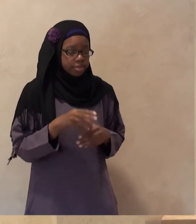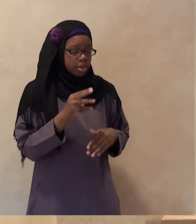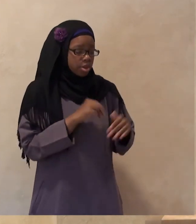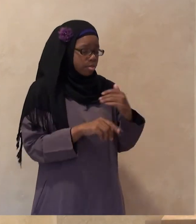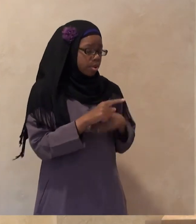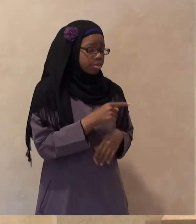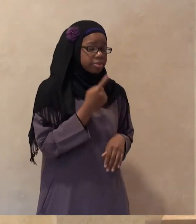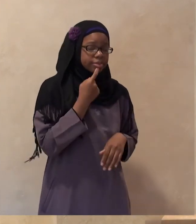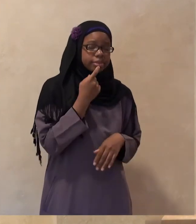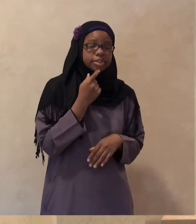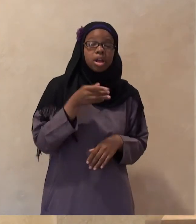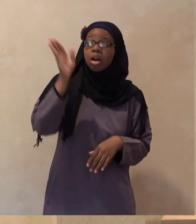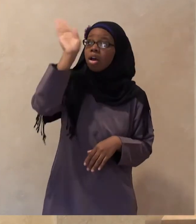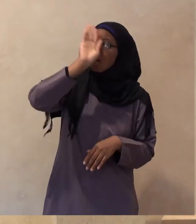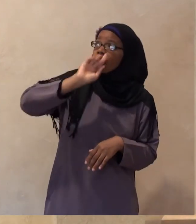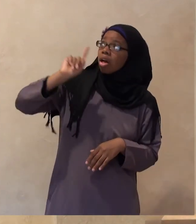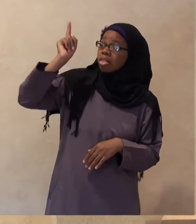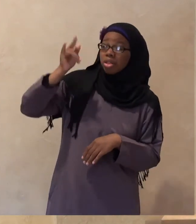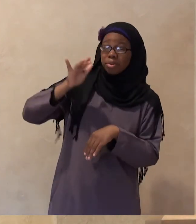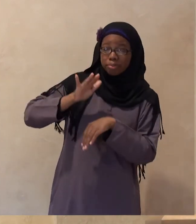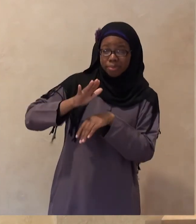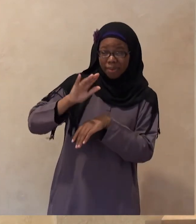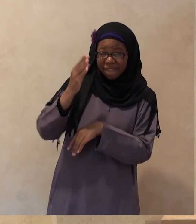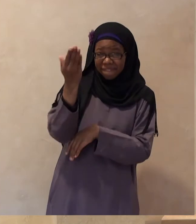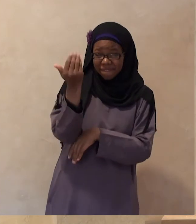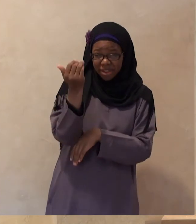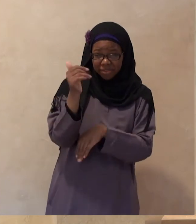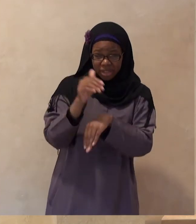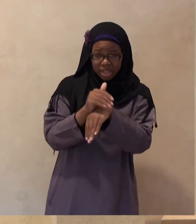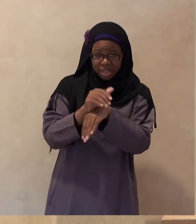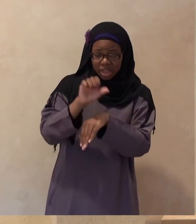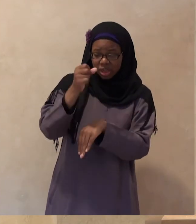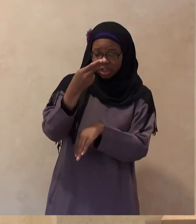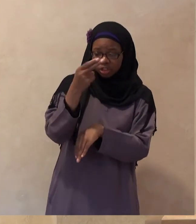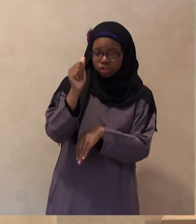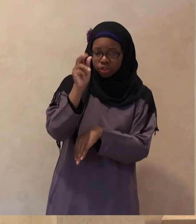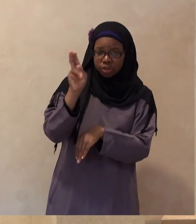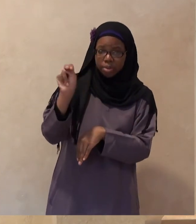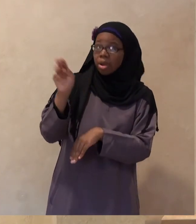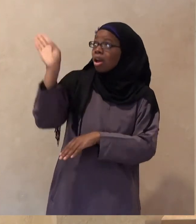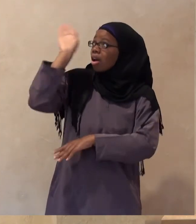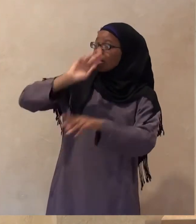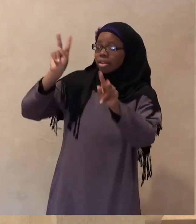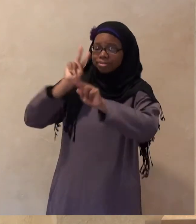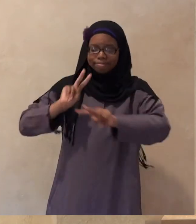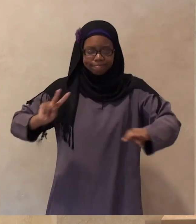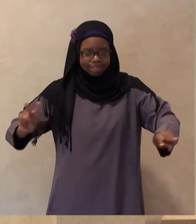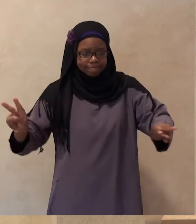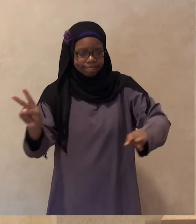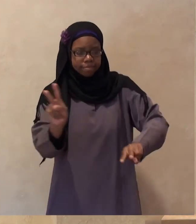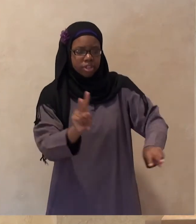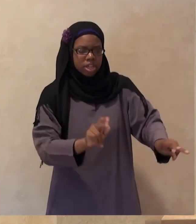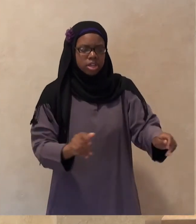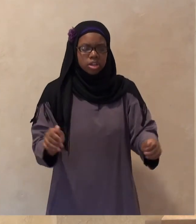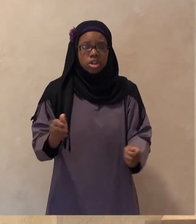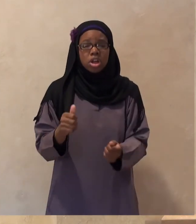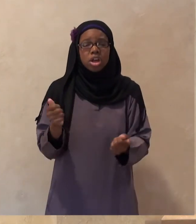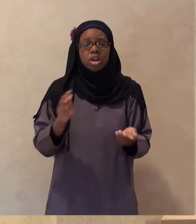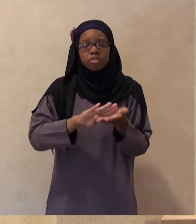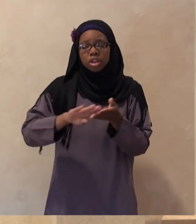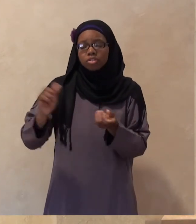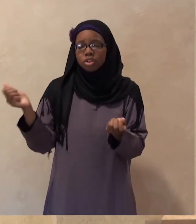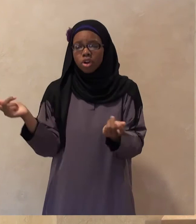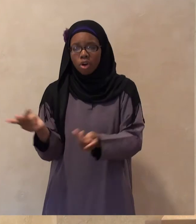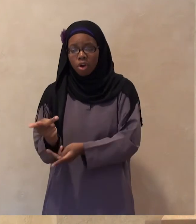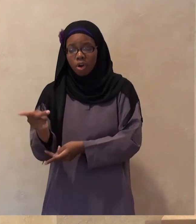Allah subhanahu wa ta'ala on the 15th night of Shaban looks over at creation and He forgives all the believers except two